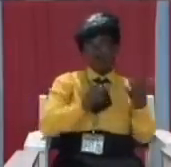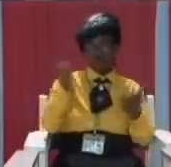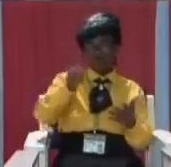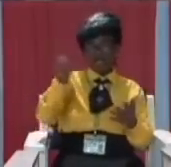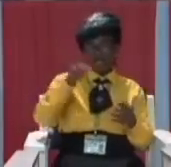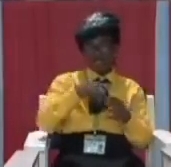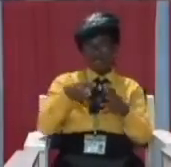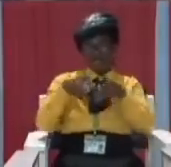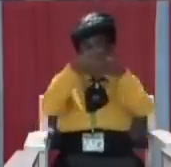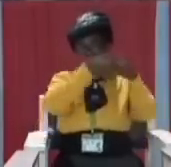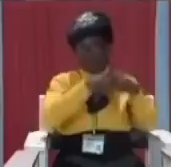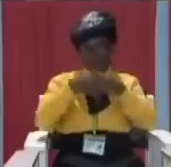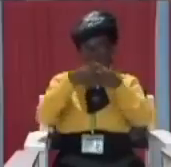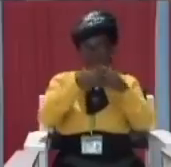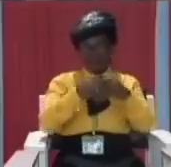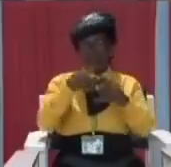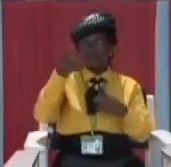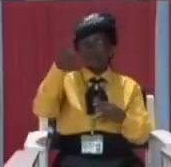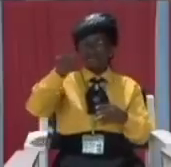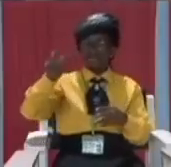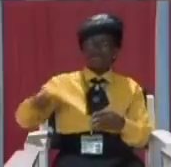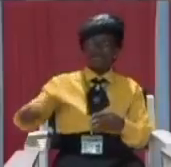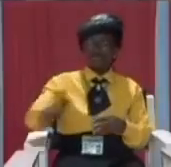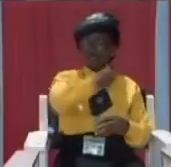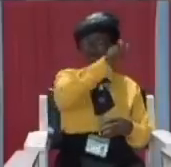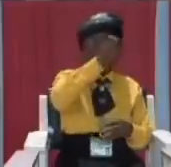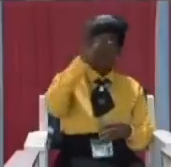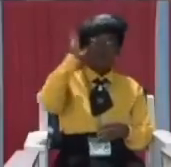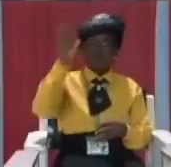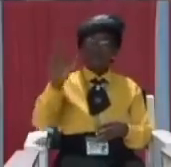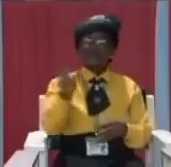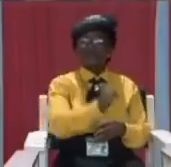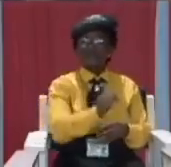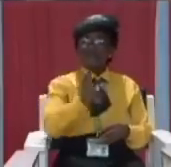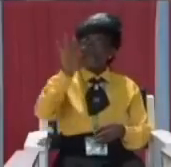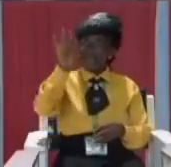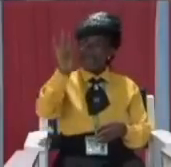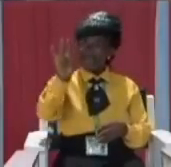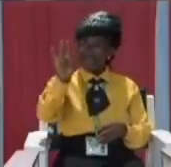the journey will probably take 8.5 hours.